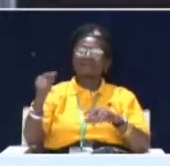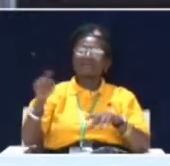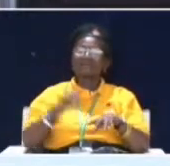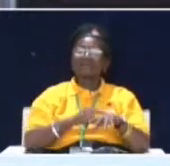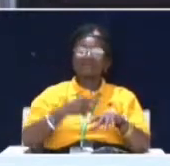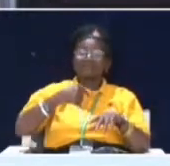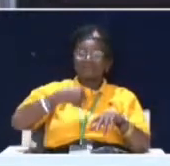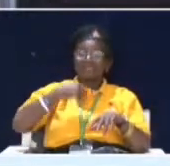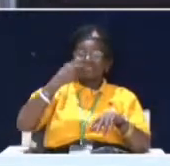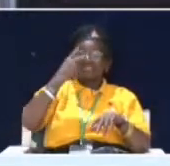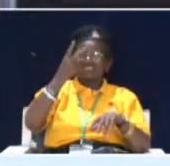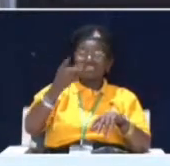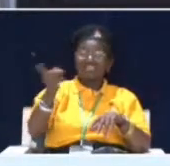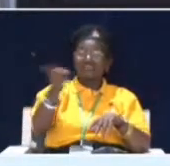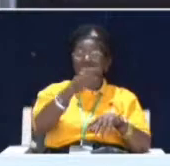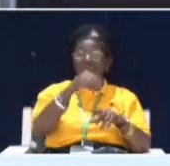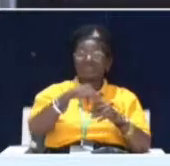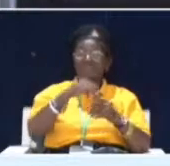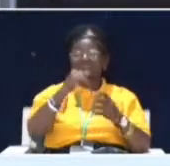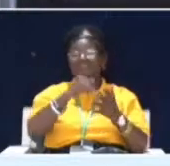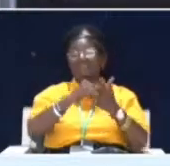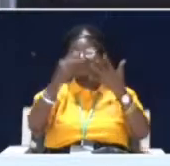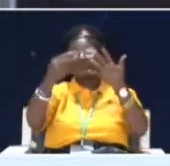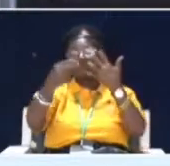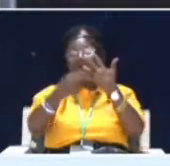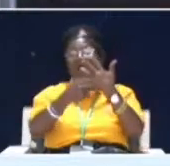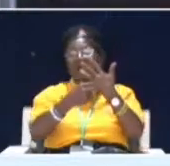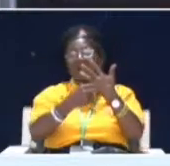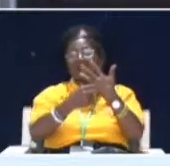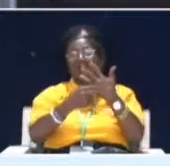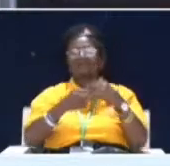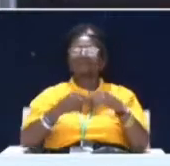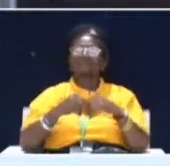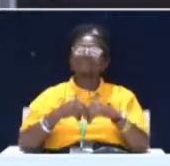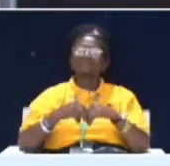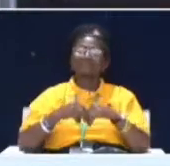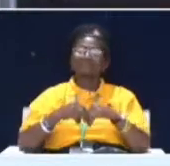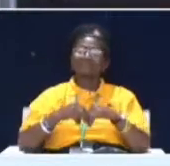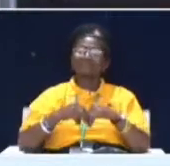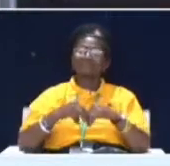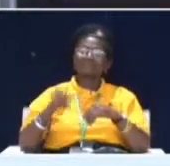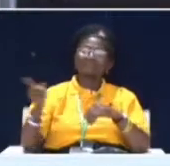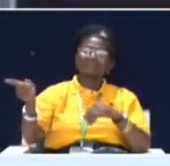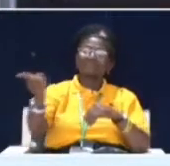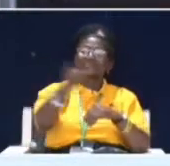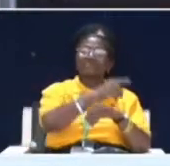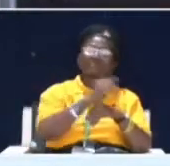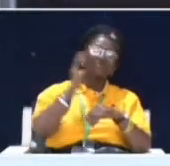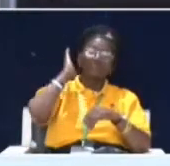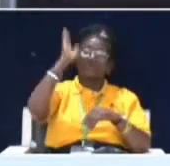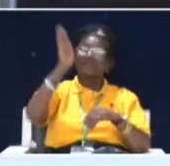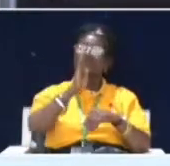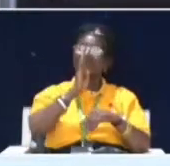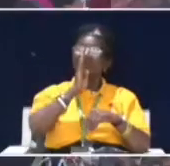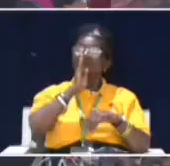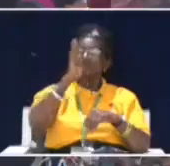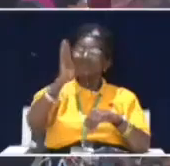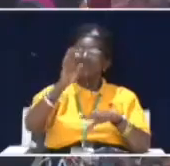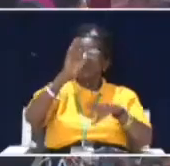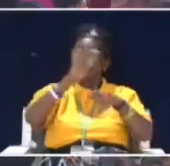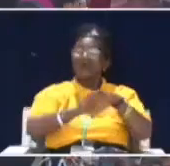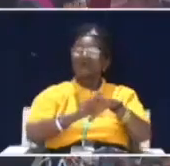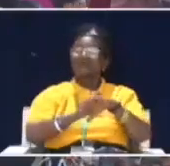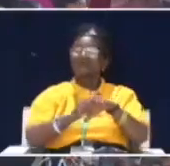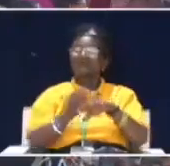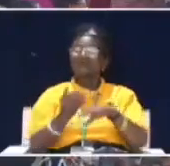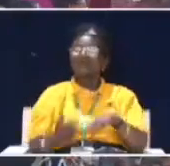January, nitori nigba ti ma ba ri olodun to nbo ni osu kini odun, you will be on mountain top. Amen.